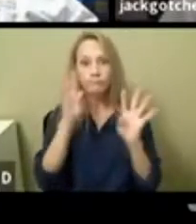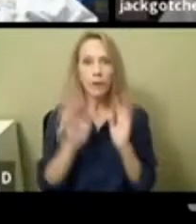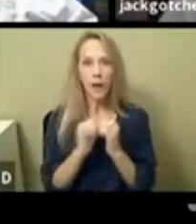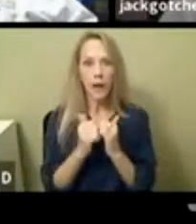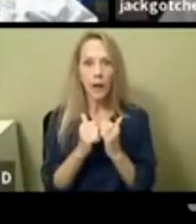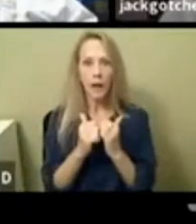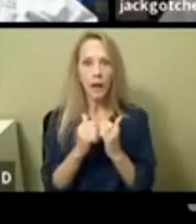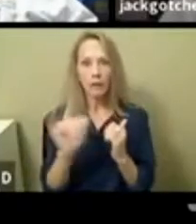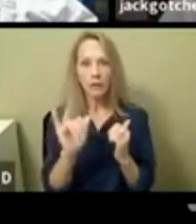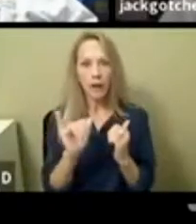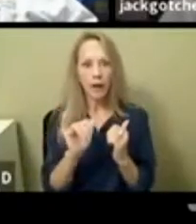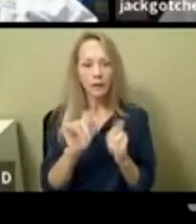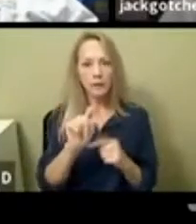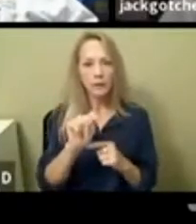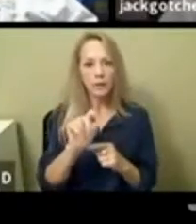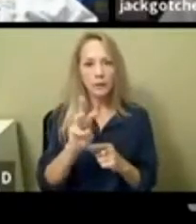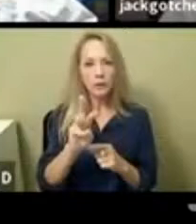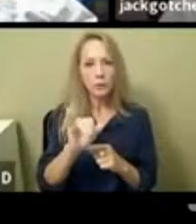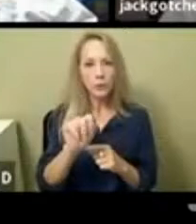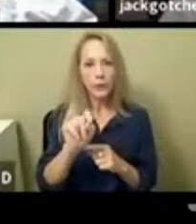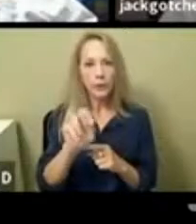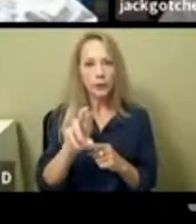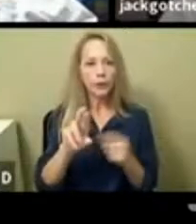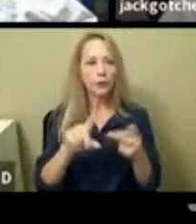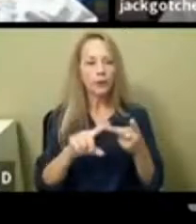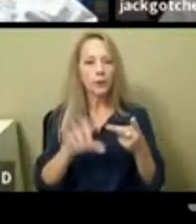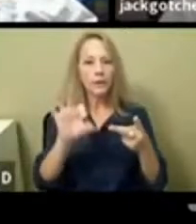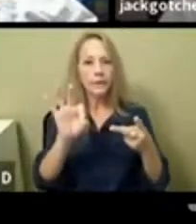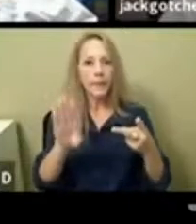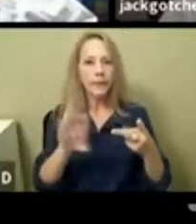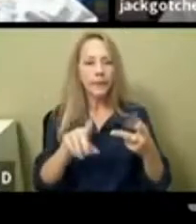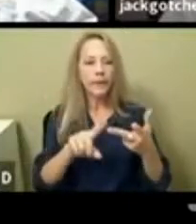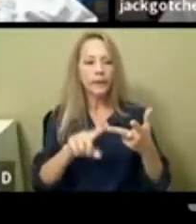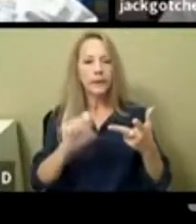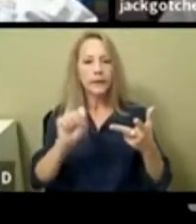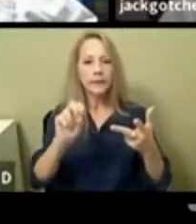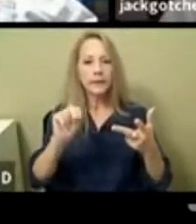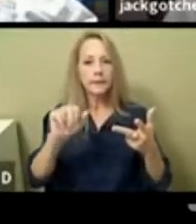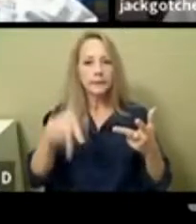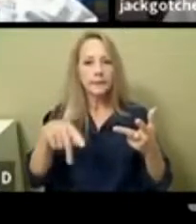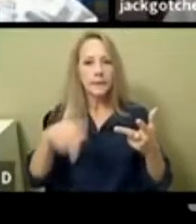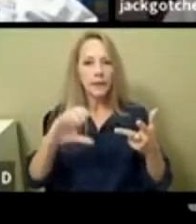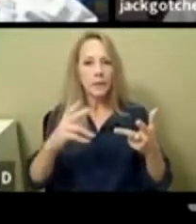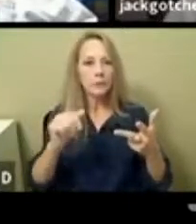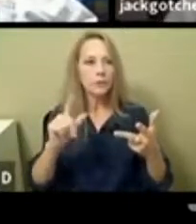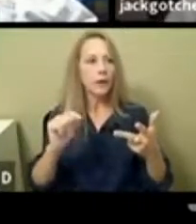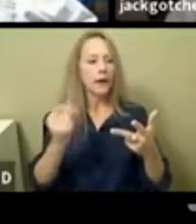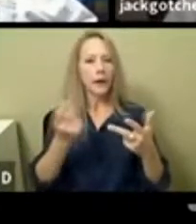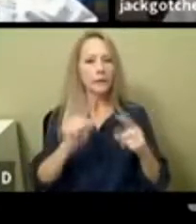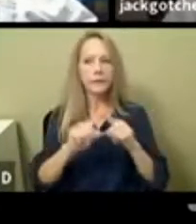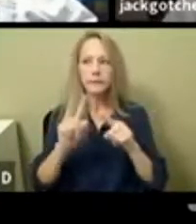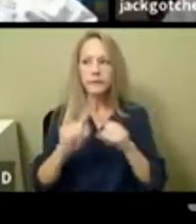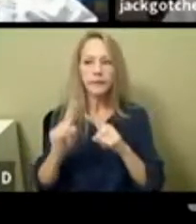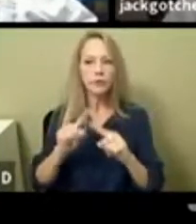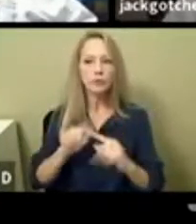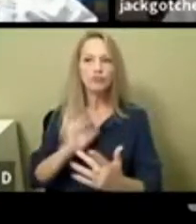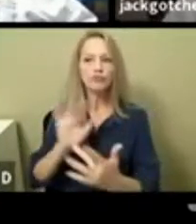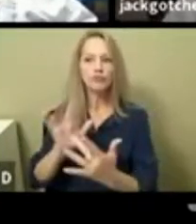with Twitter, with Facebook, with Snapchat, whatever, to get that word out more than what